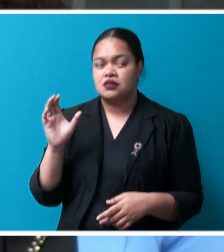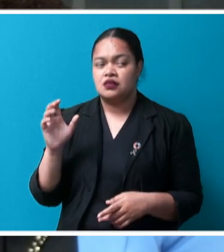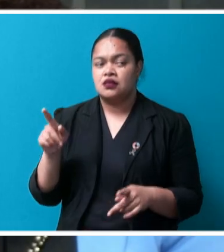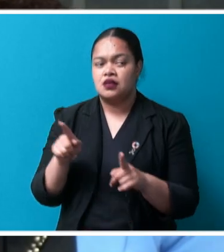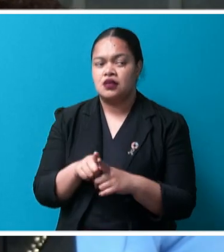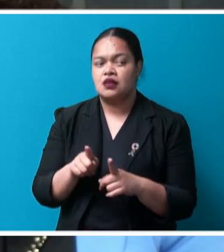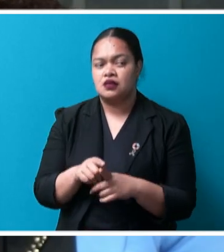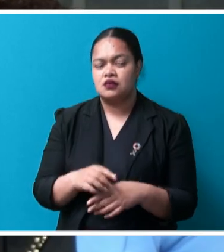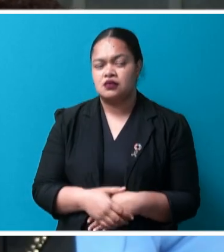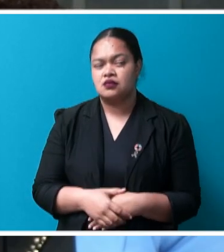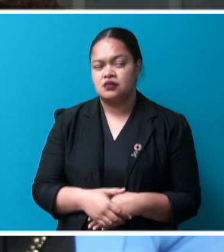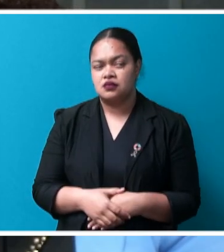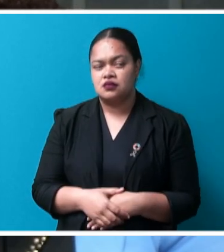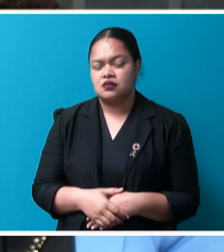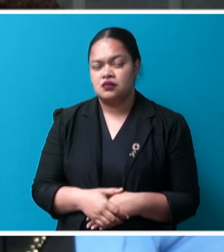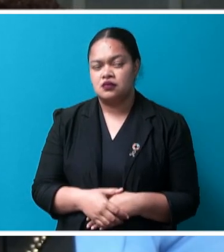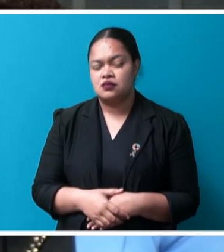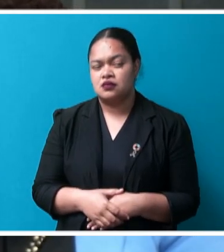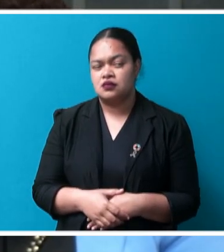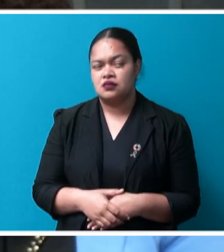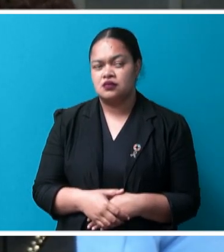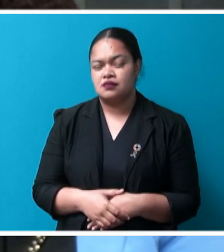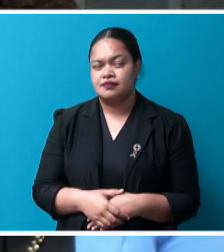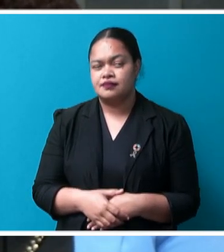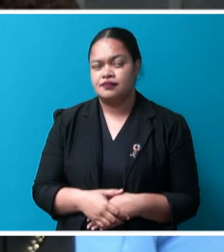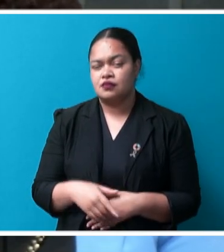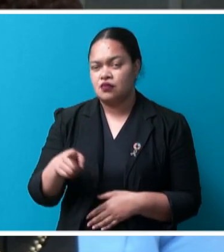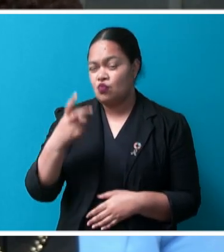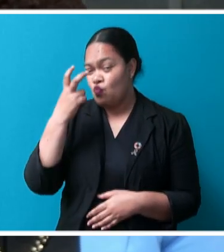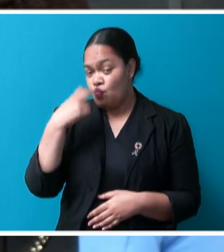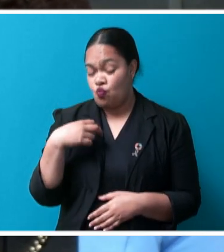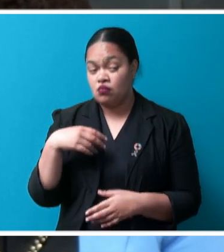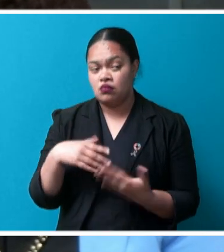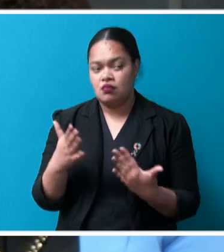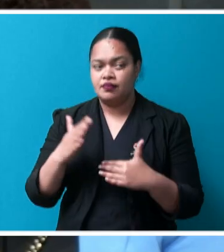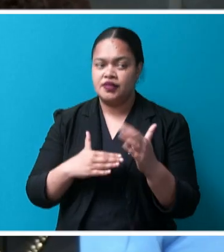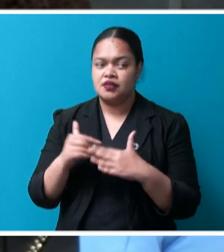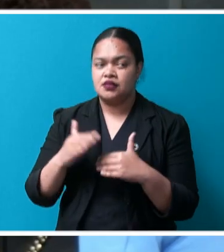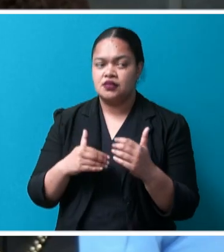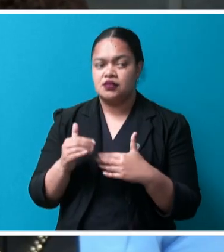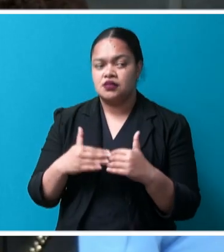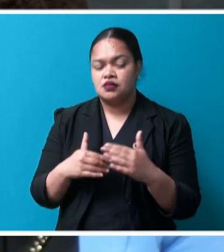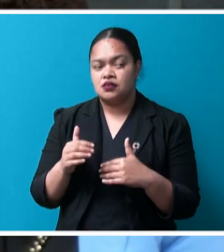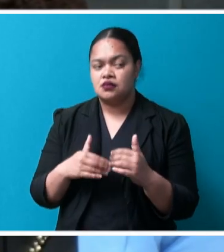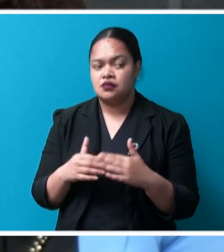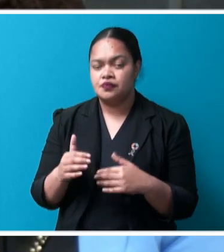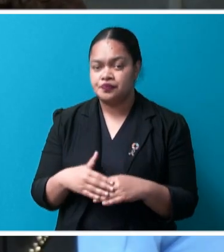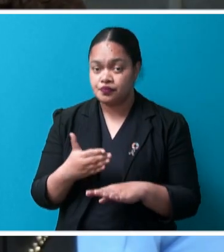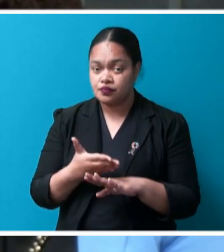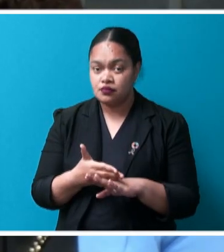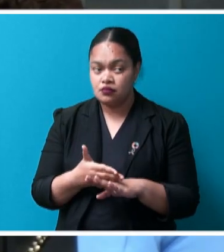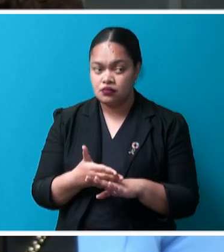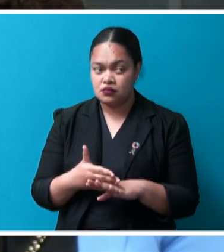Station, it used to be old model, but we have built a new living